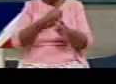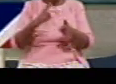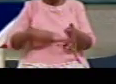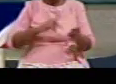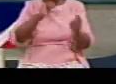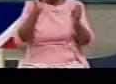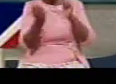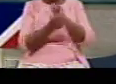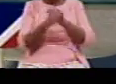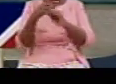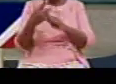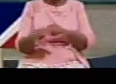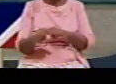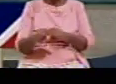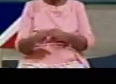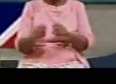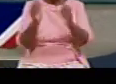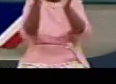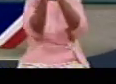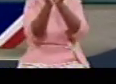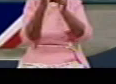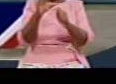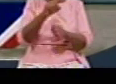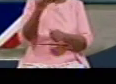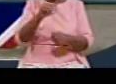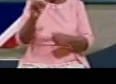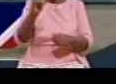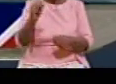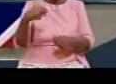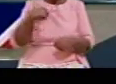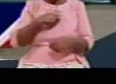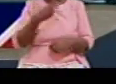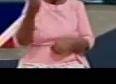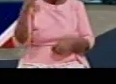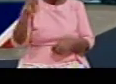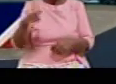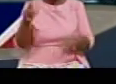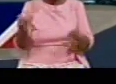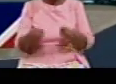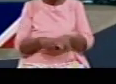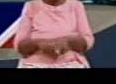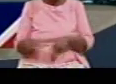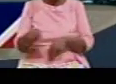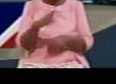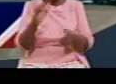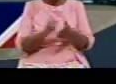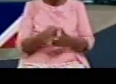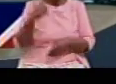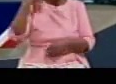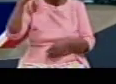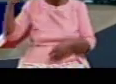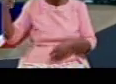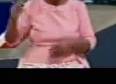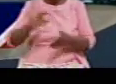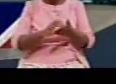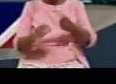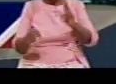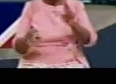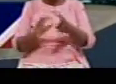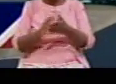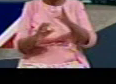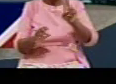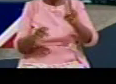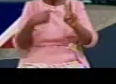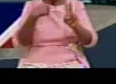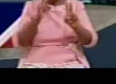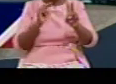of Zion, we were like them that dream. Then in verse 2, it tells us,